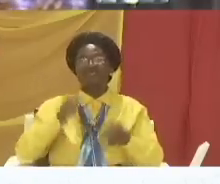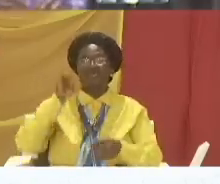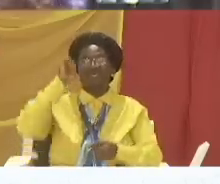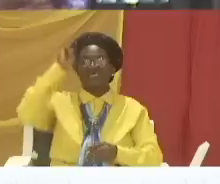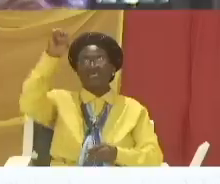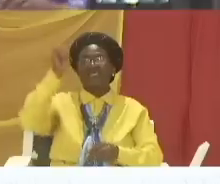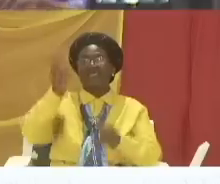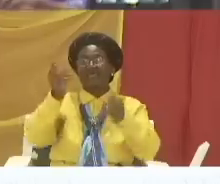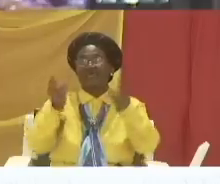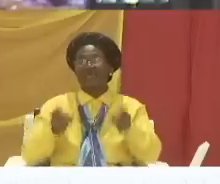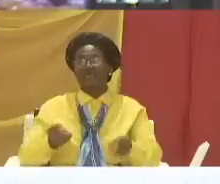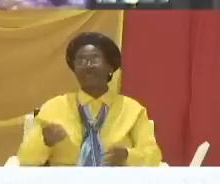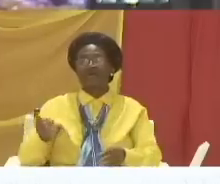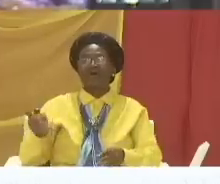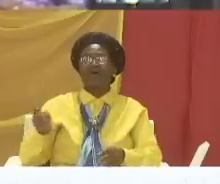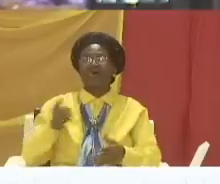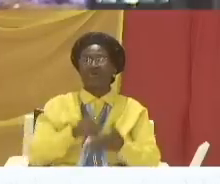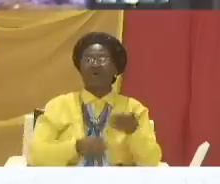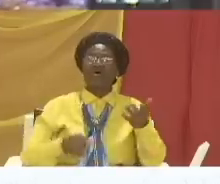He said, what you are to do?